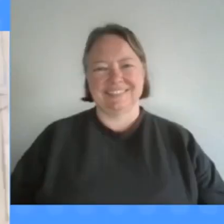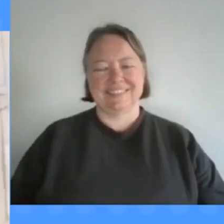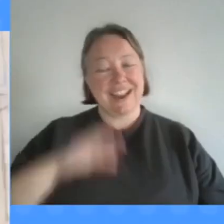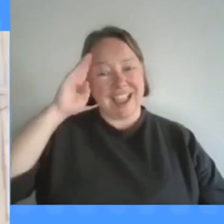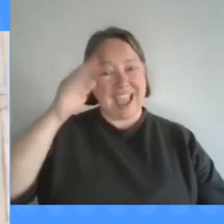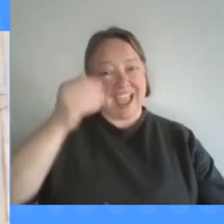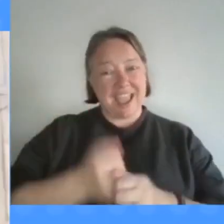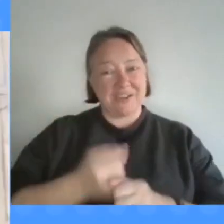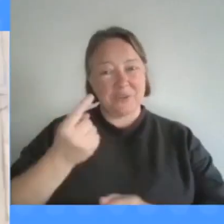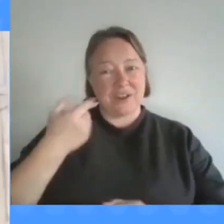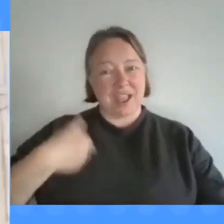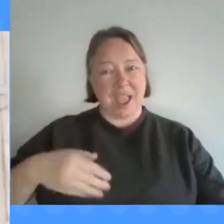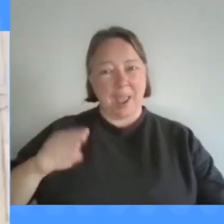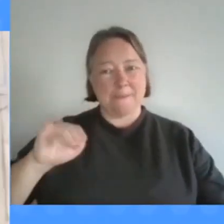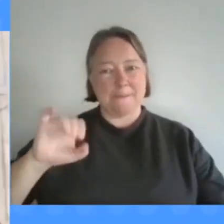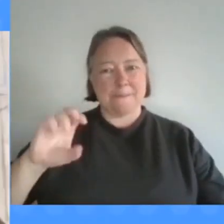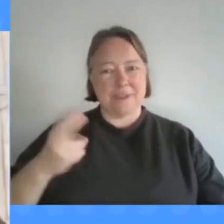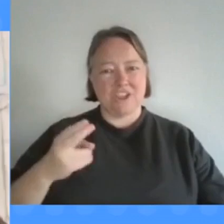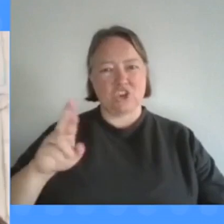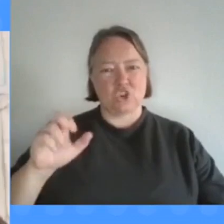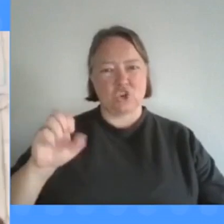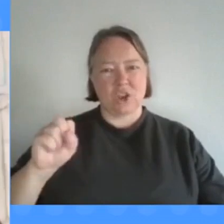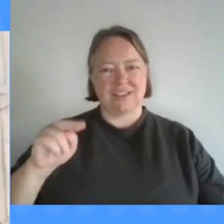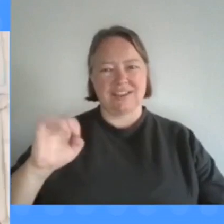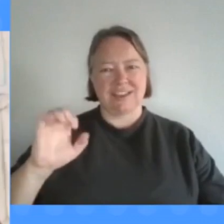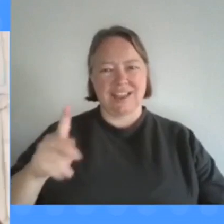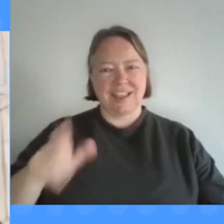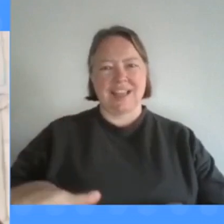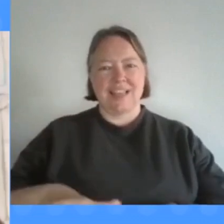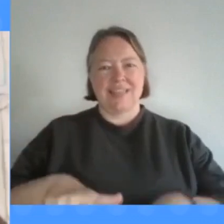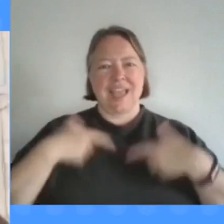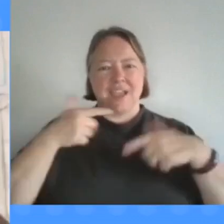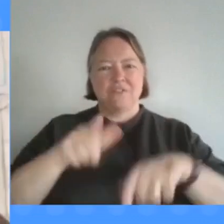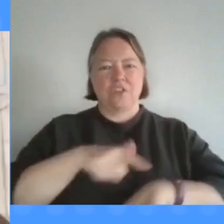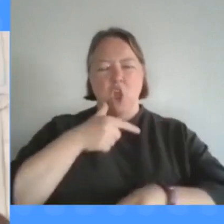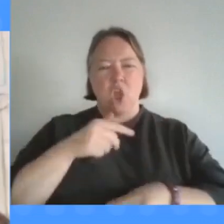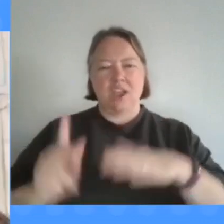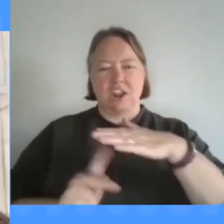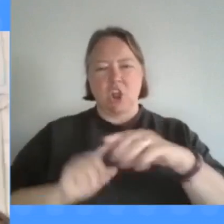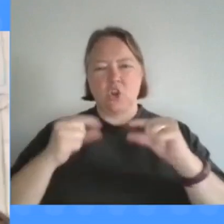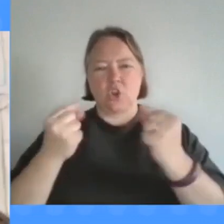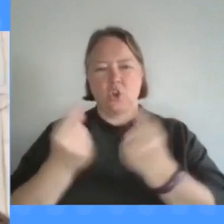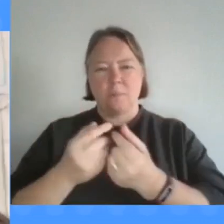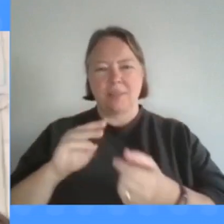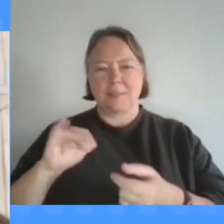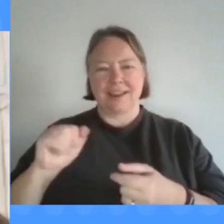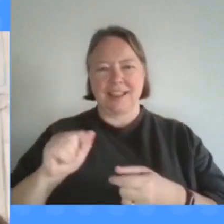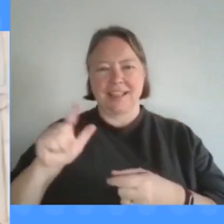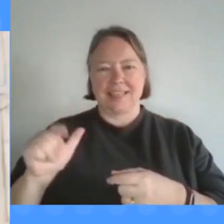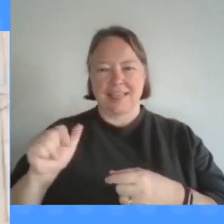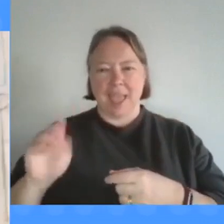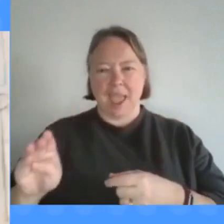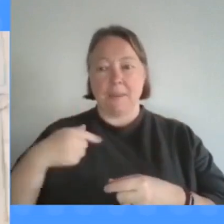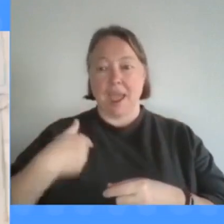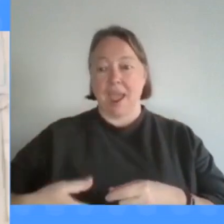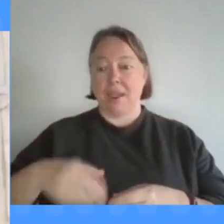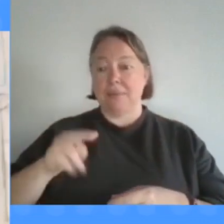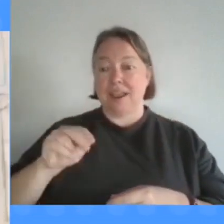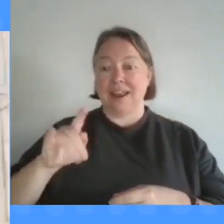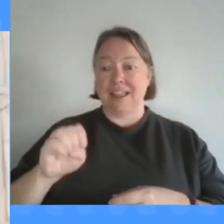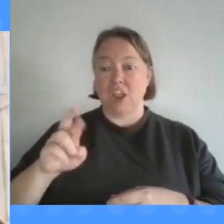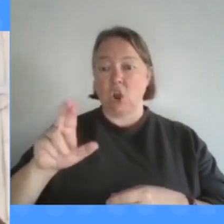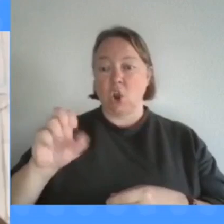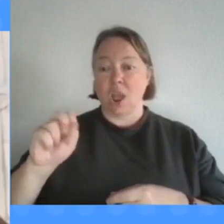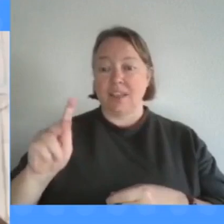Hi everyone, I'm Mitch Resnick here at the Lifelong Kindergarten Group at the MIT Media Lab. And I'm Natalie Rusk. And I'm Carolina